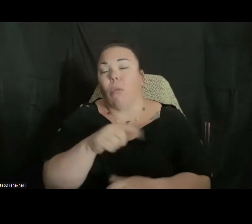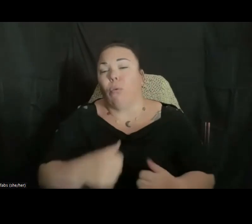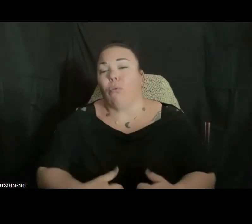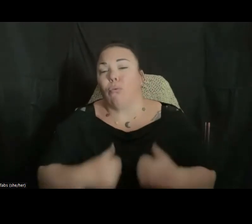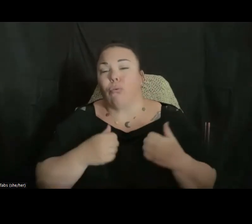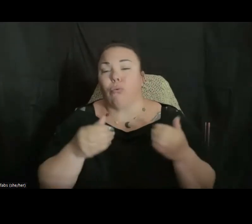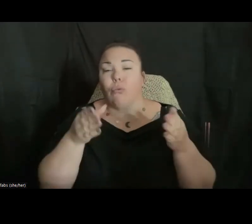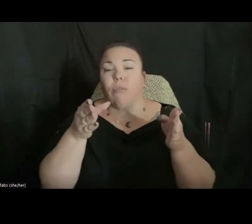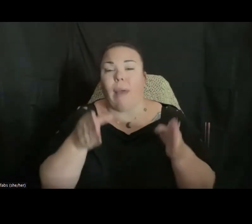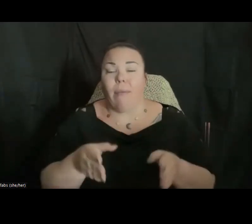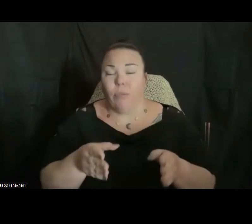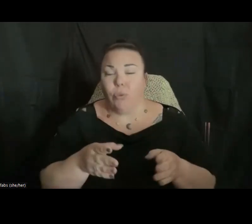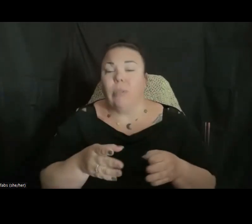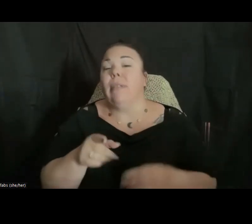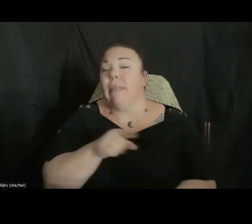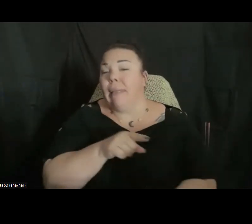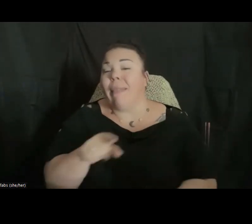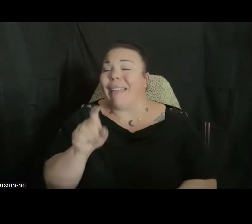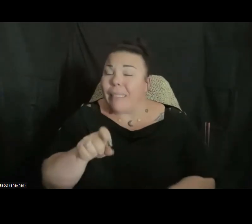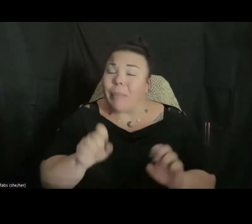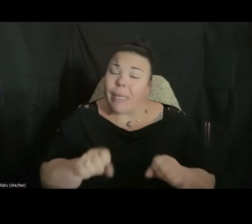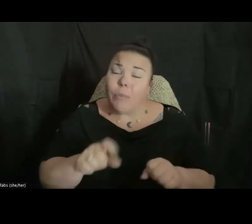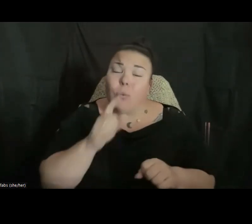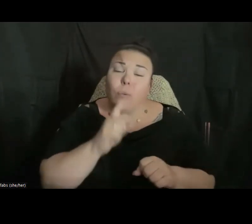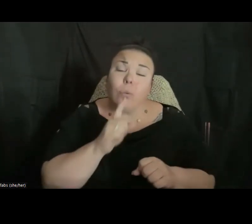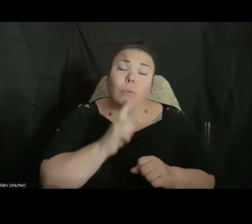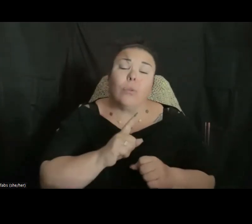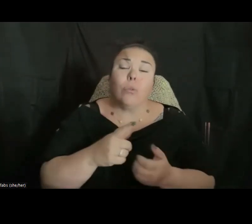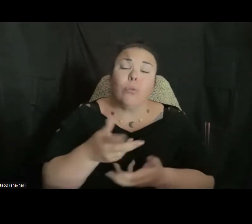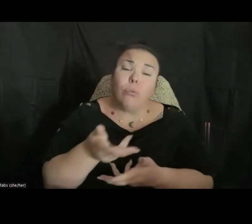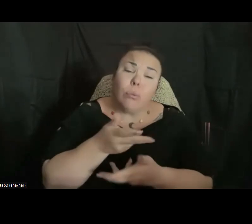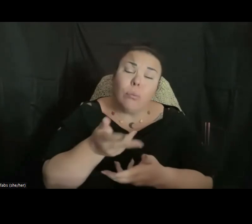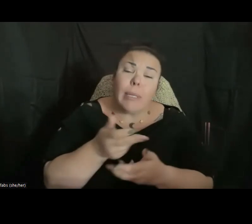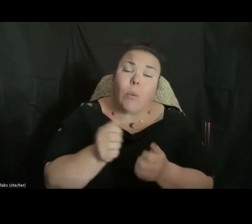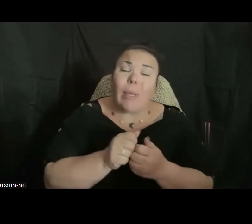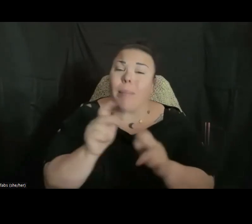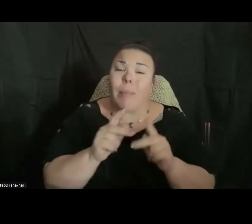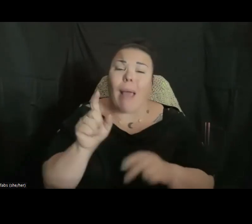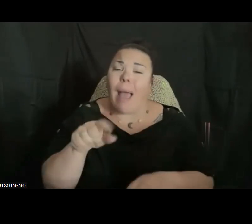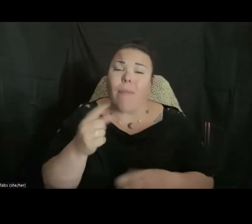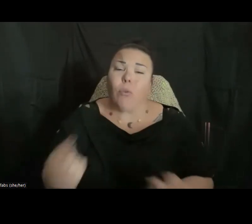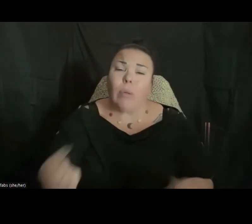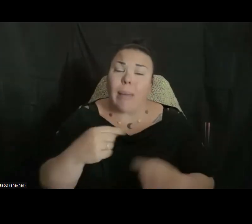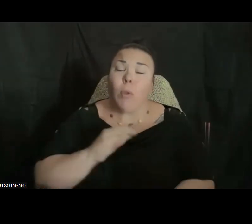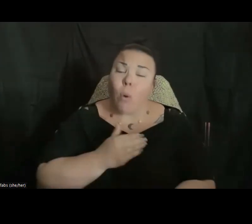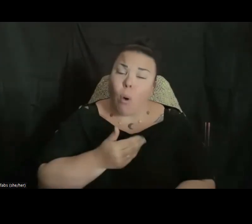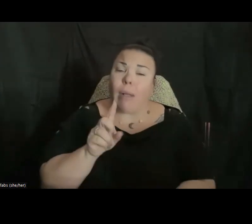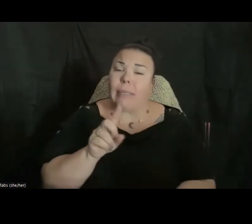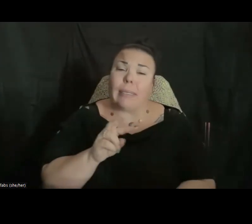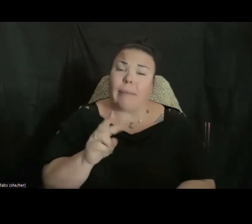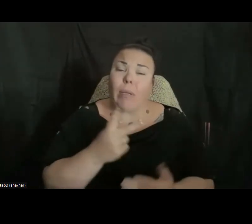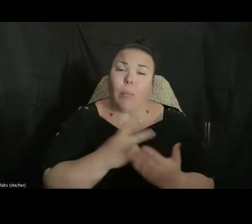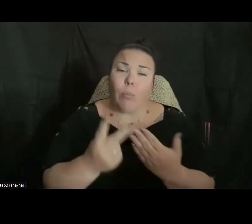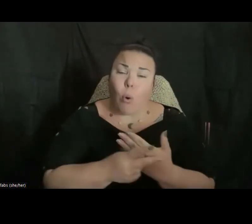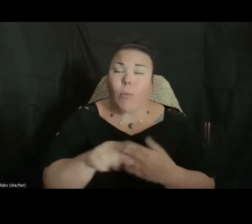survivors need to be able to meet with people and not have to come into our DV programs, come into a